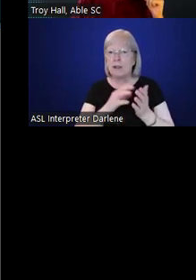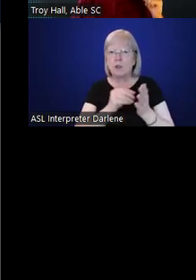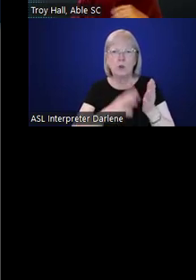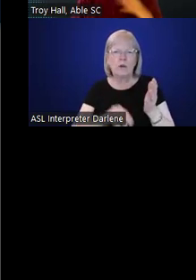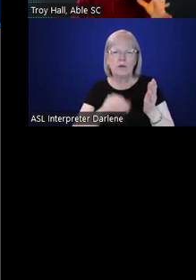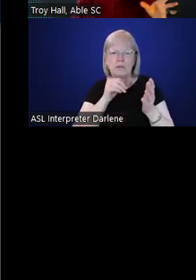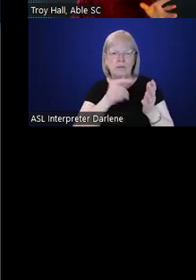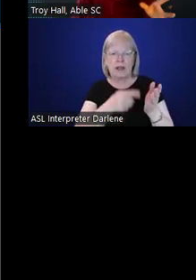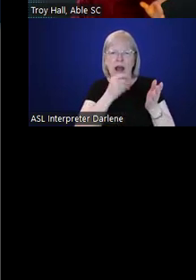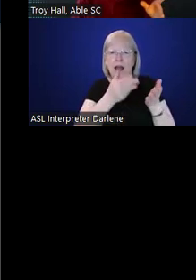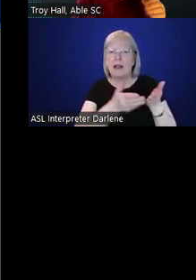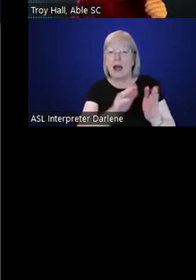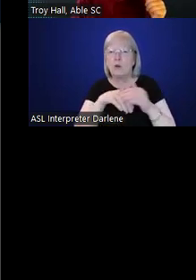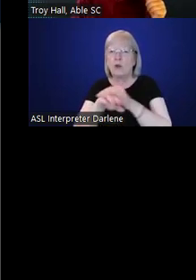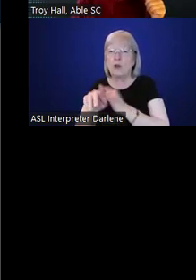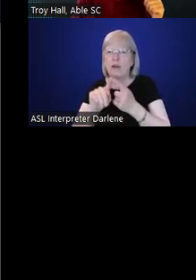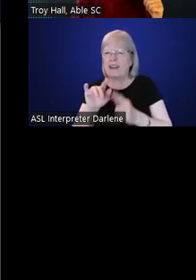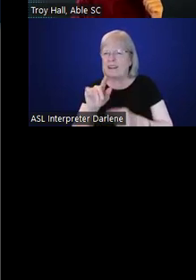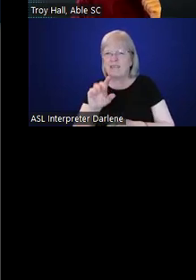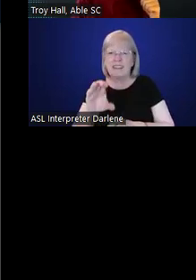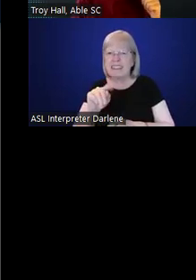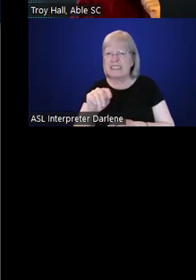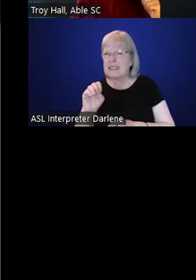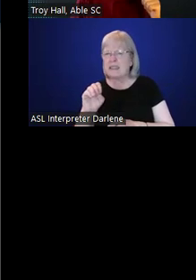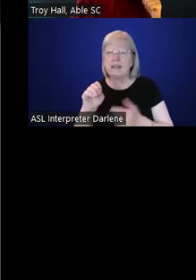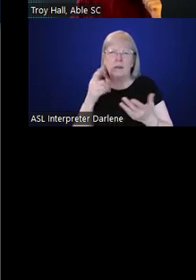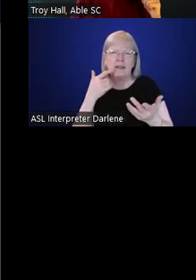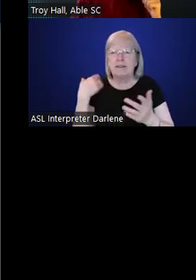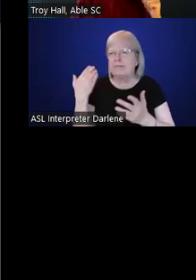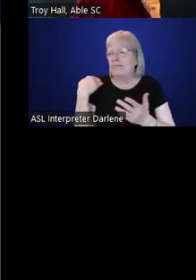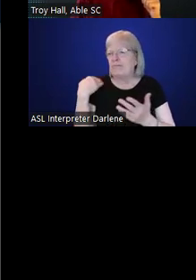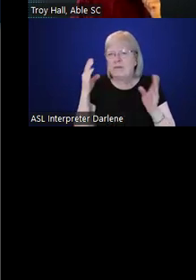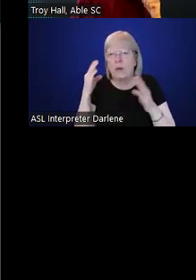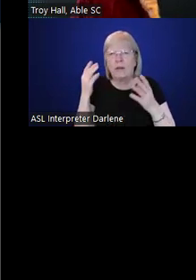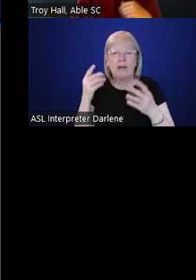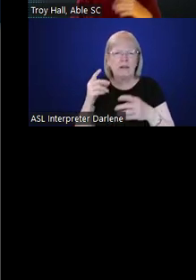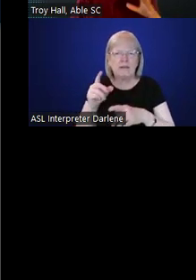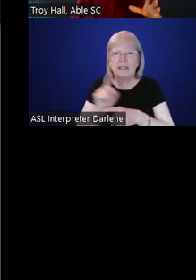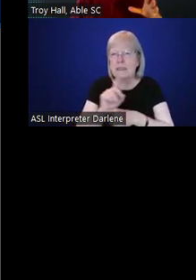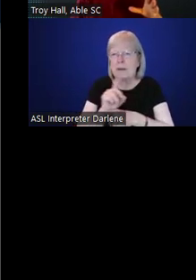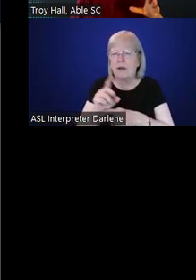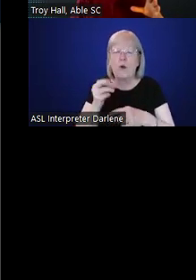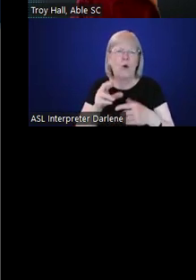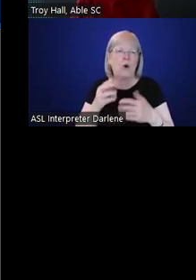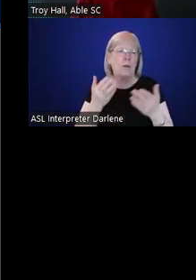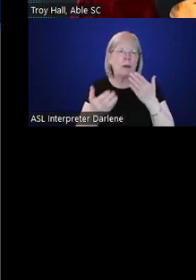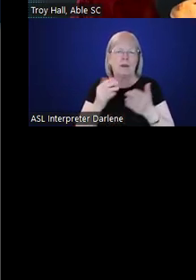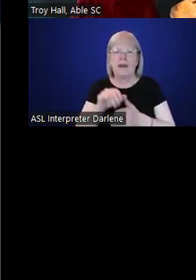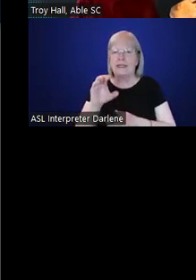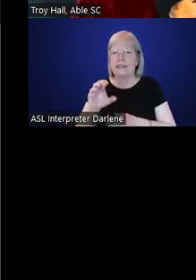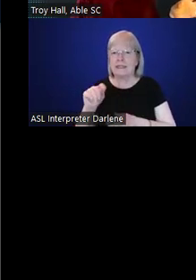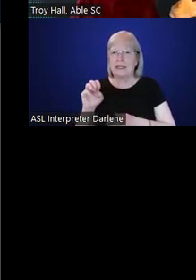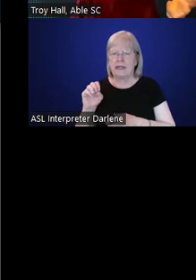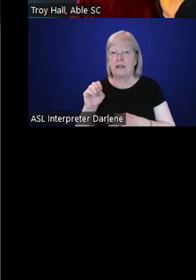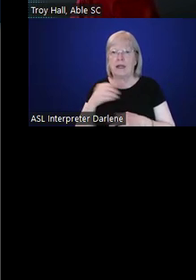because of some sort of disciplinary issue, or the CTE has high demand with students